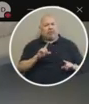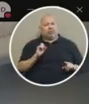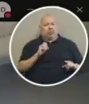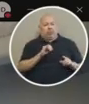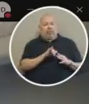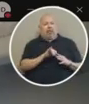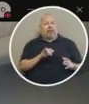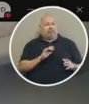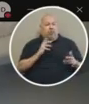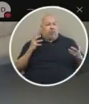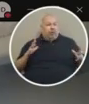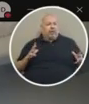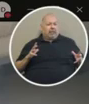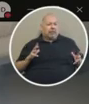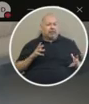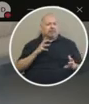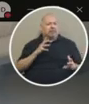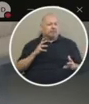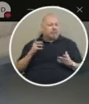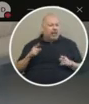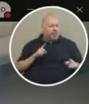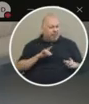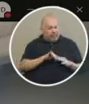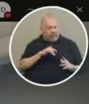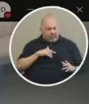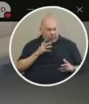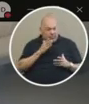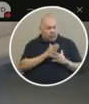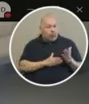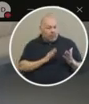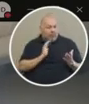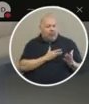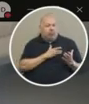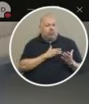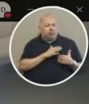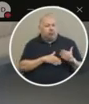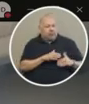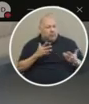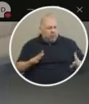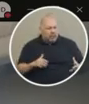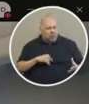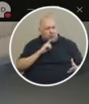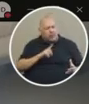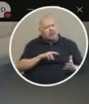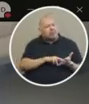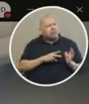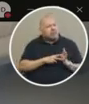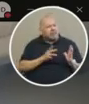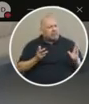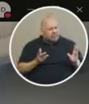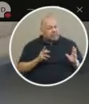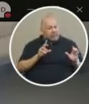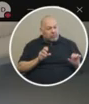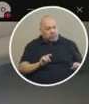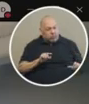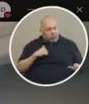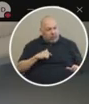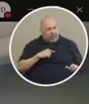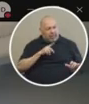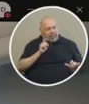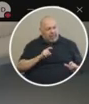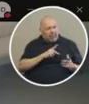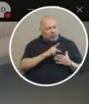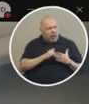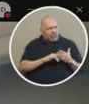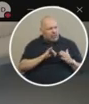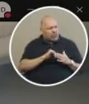so that's already happening, that's already part of our process. And so it really comes down to, do we need the project? Do